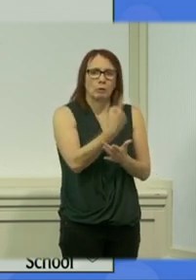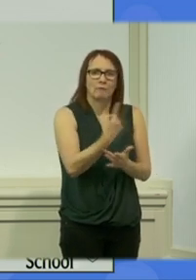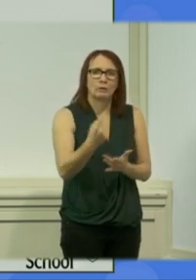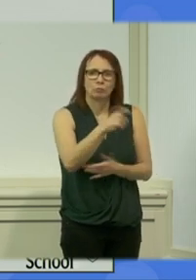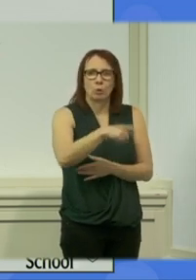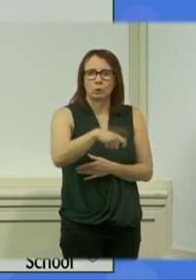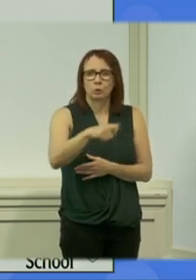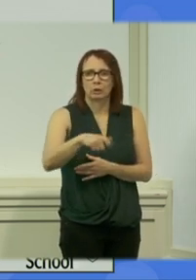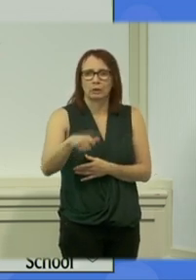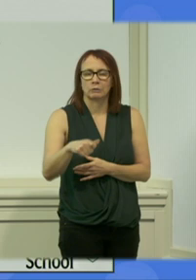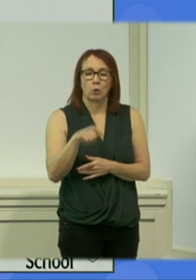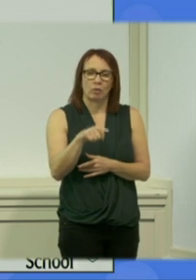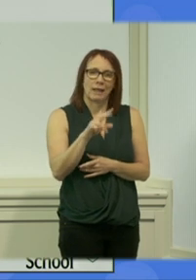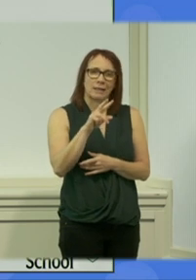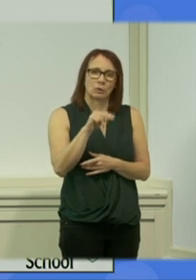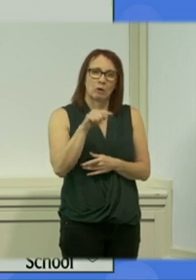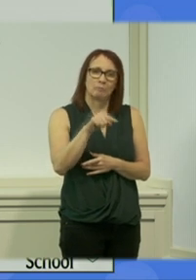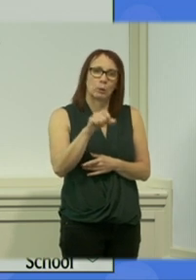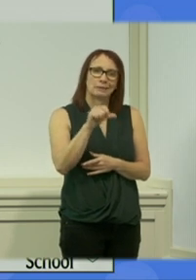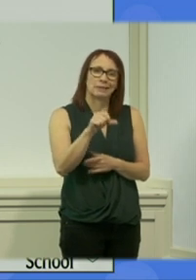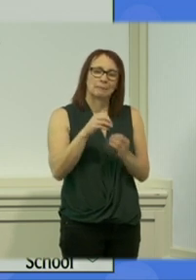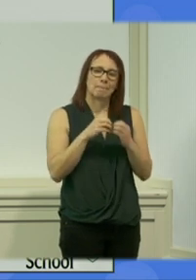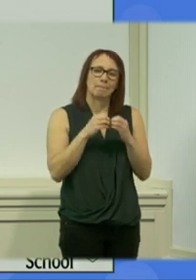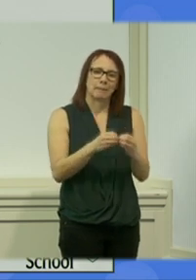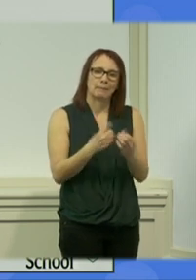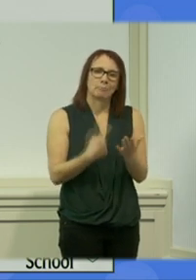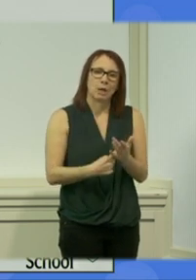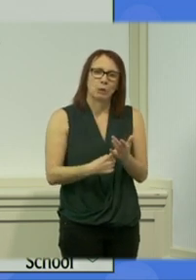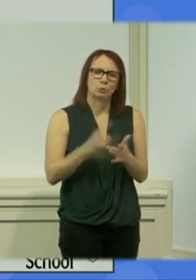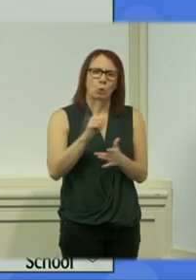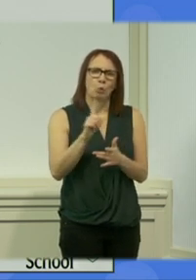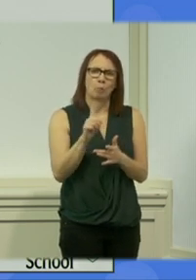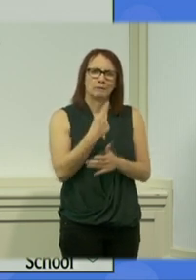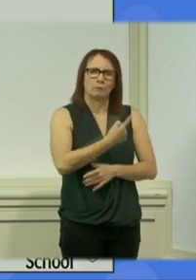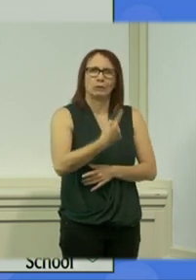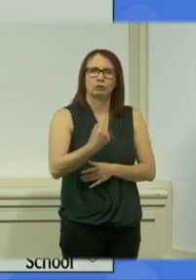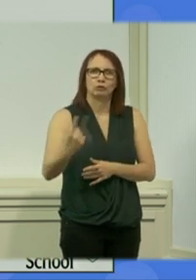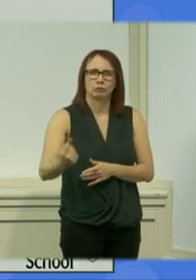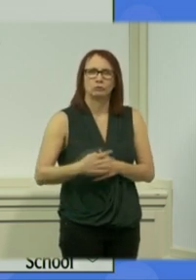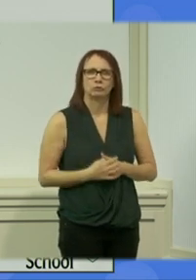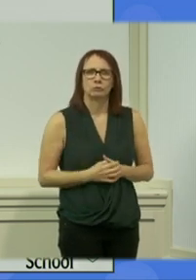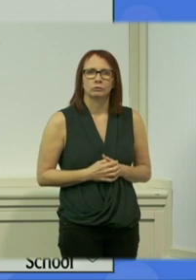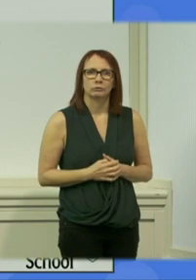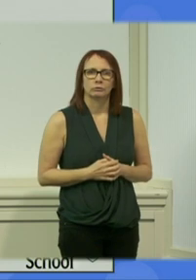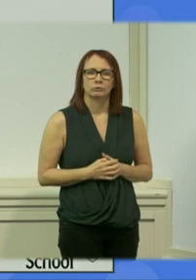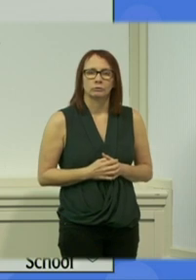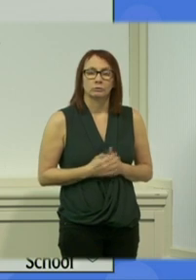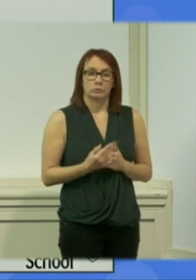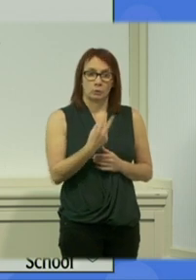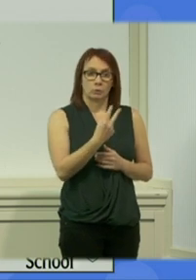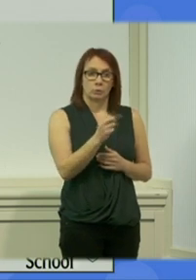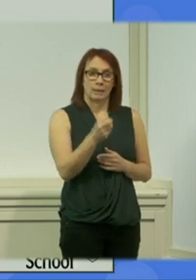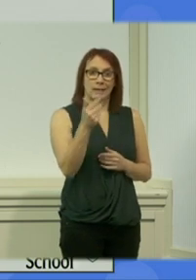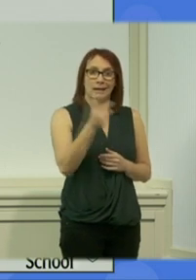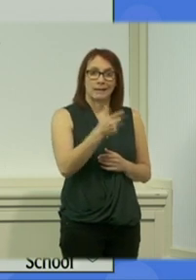person does that 12.6 billion pounds mean? So it, the